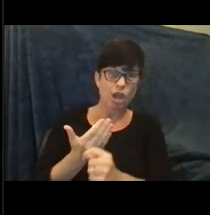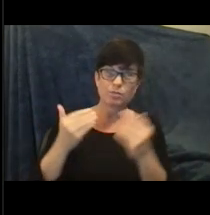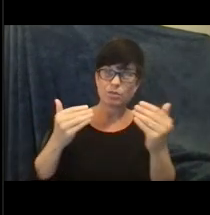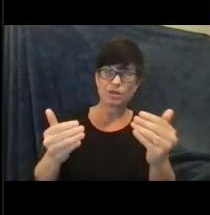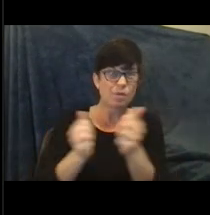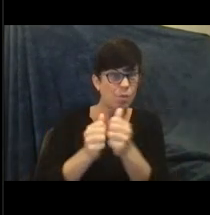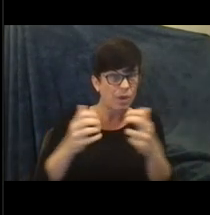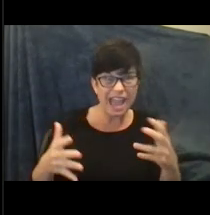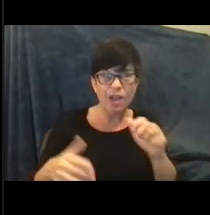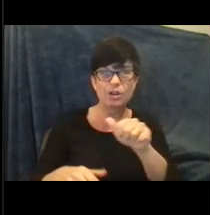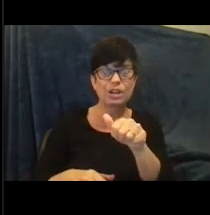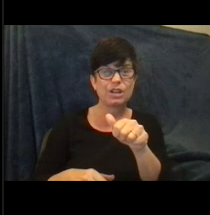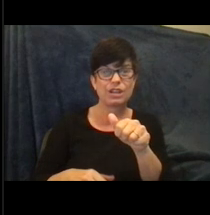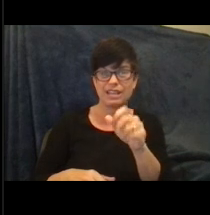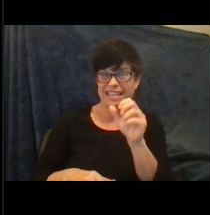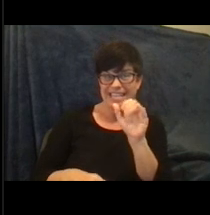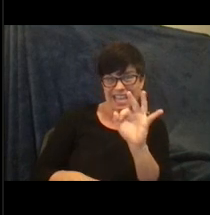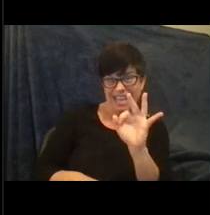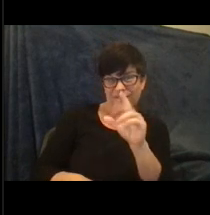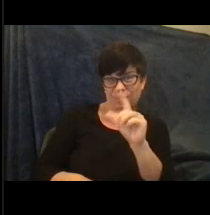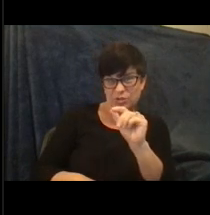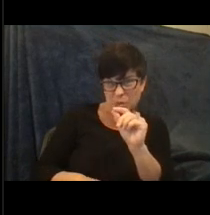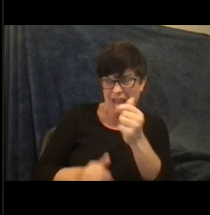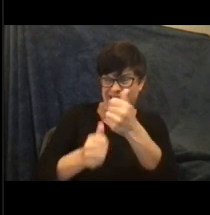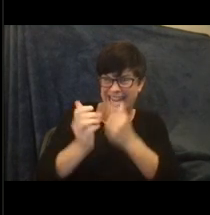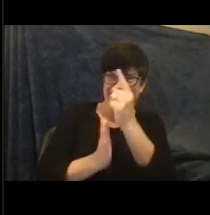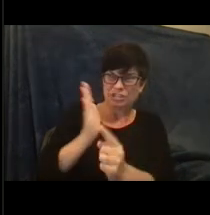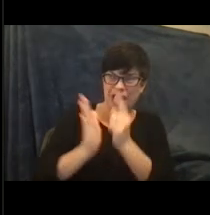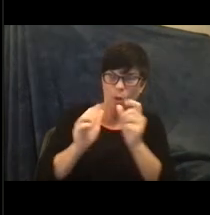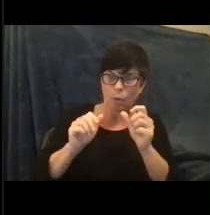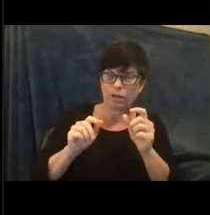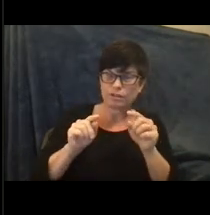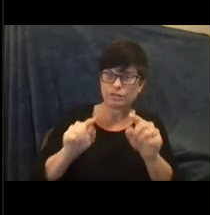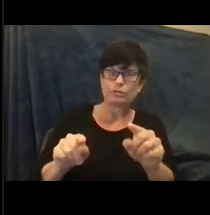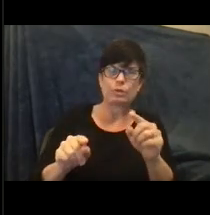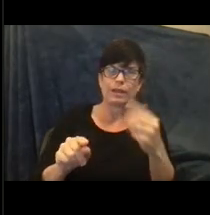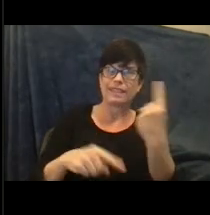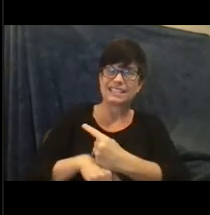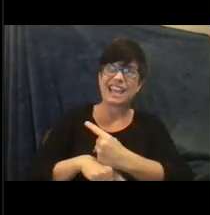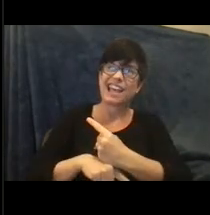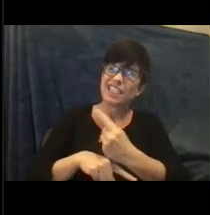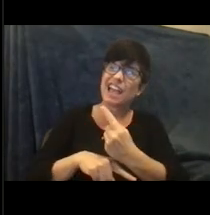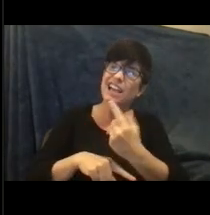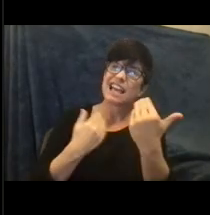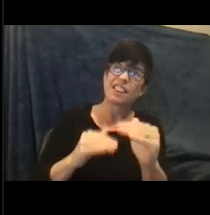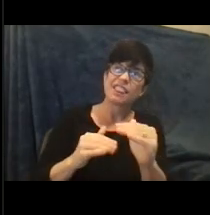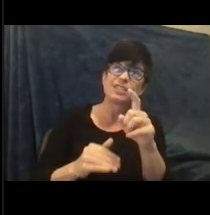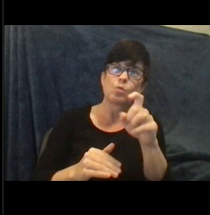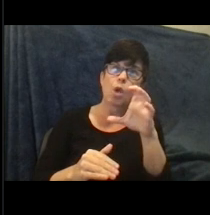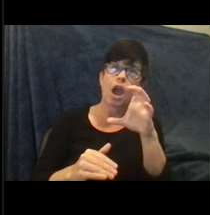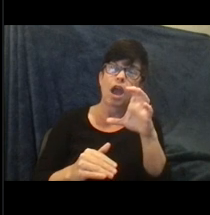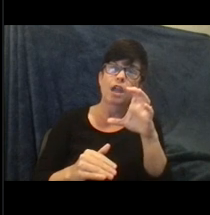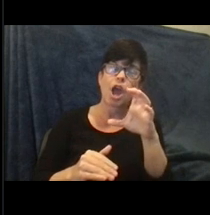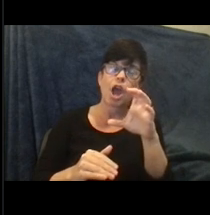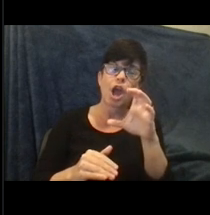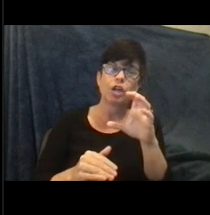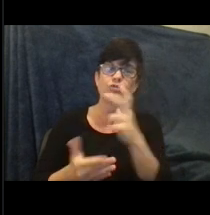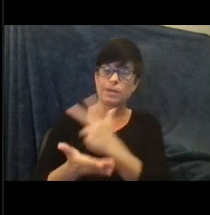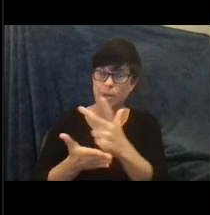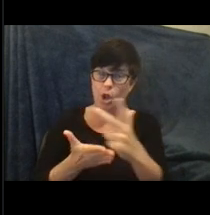another, if you take 20 spaces per hour during the day, at least another 100 spaces of public parking, you are making a